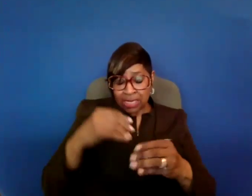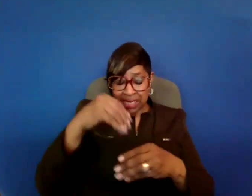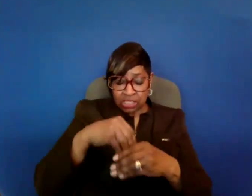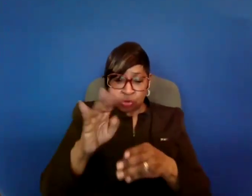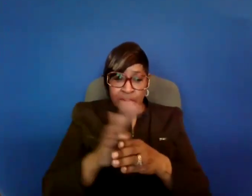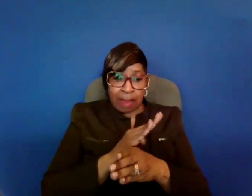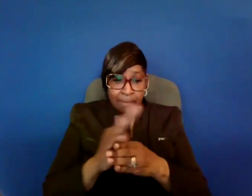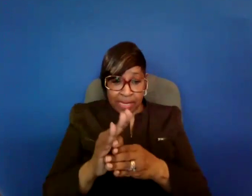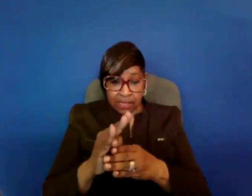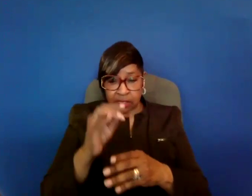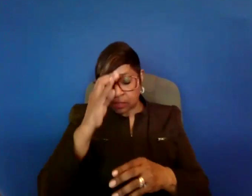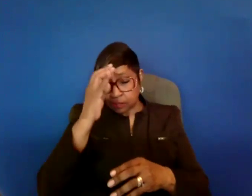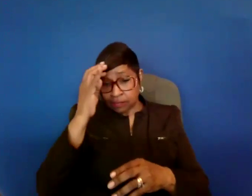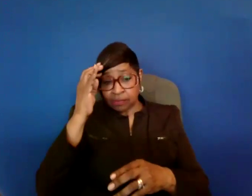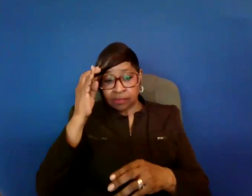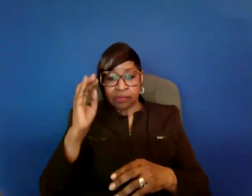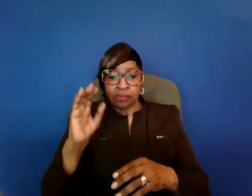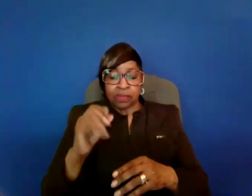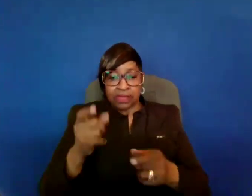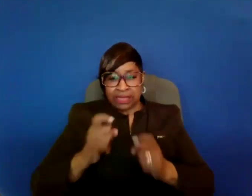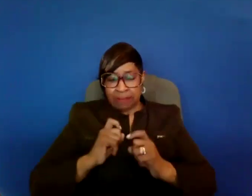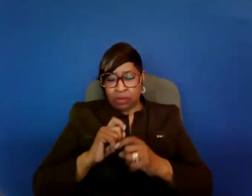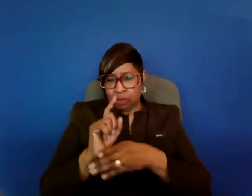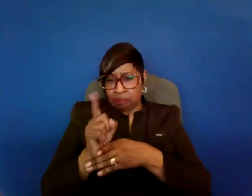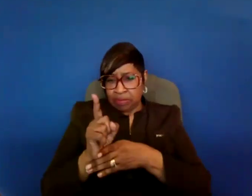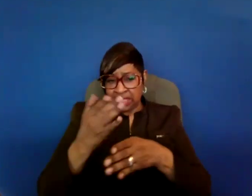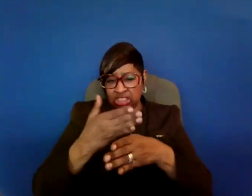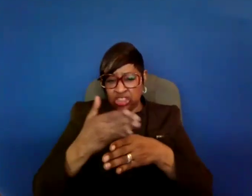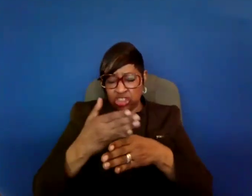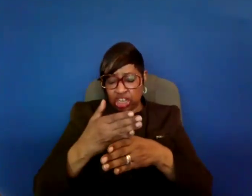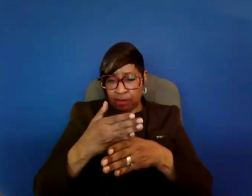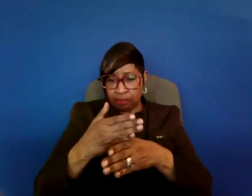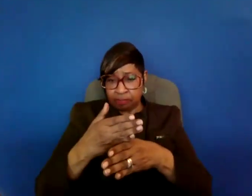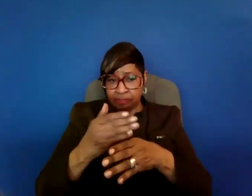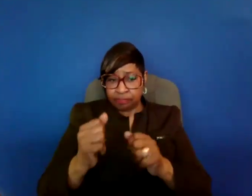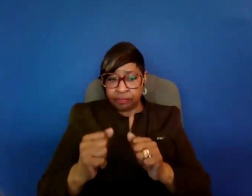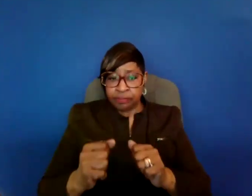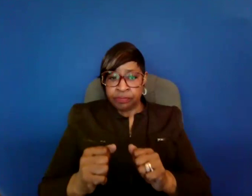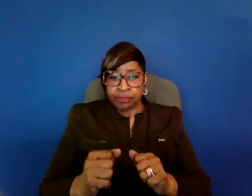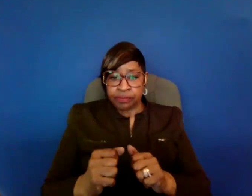business. So give me 1 second to share that.